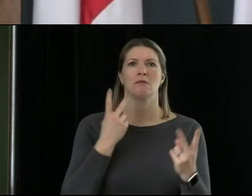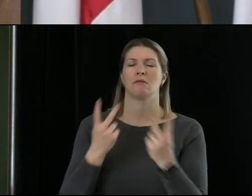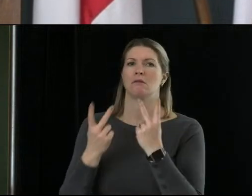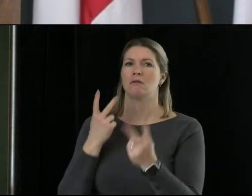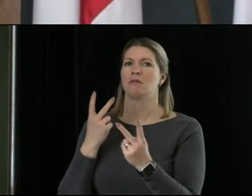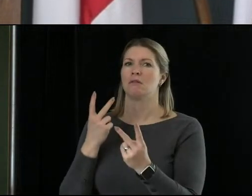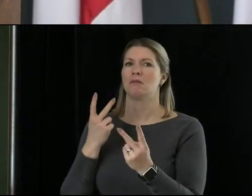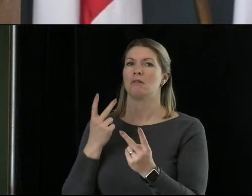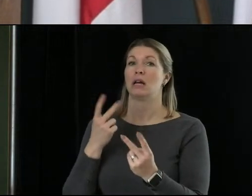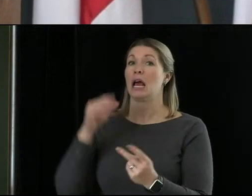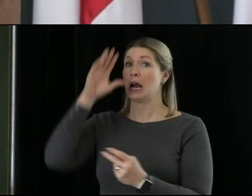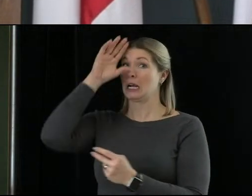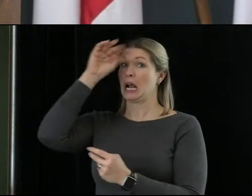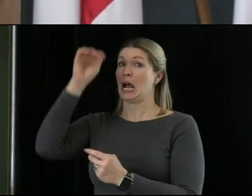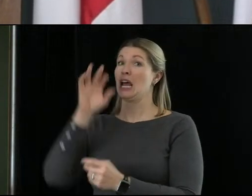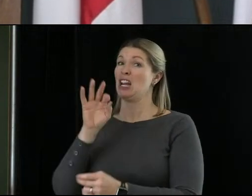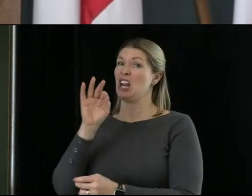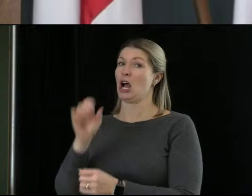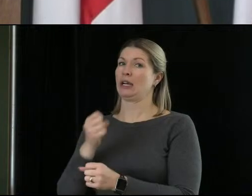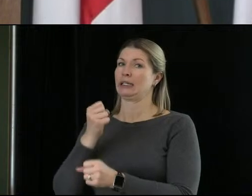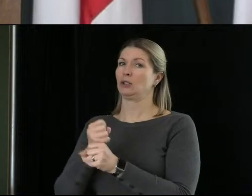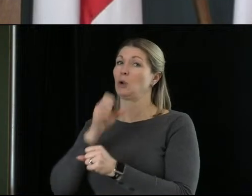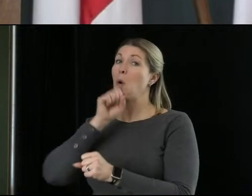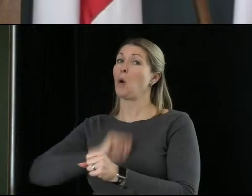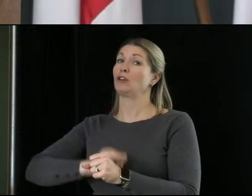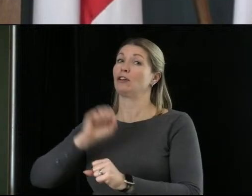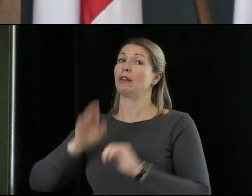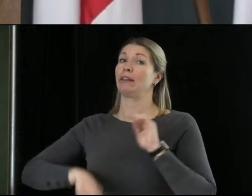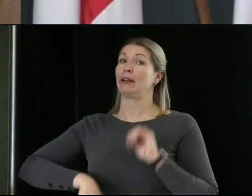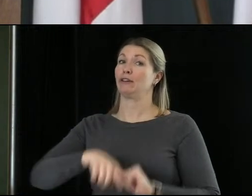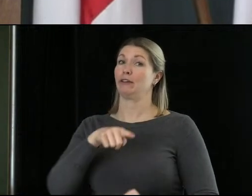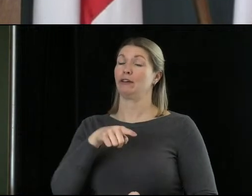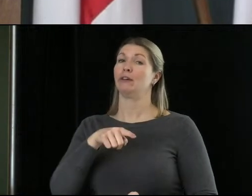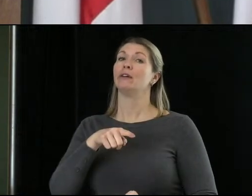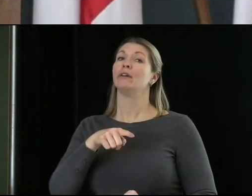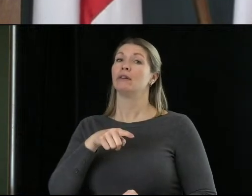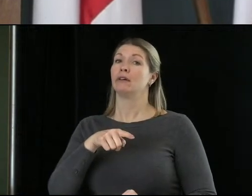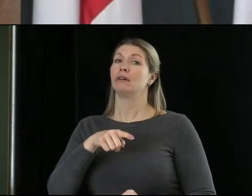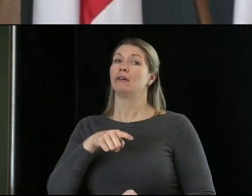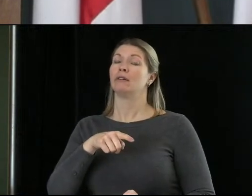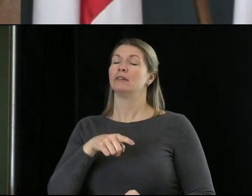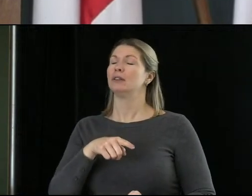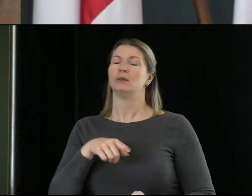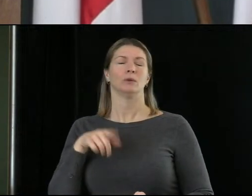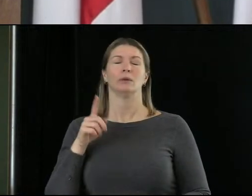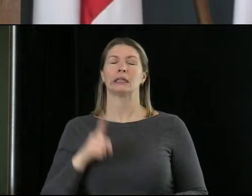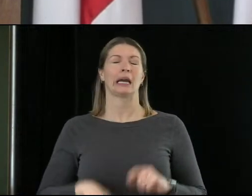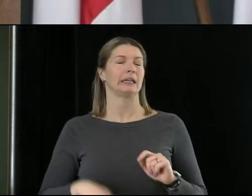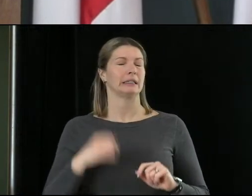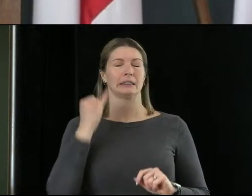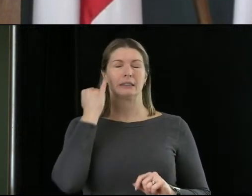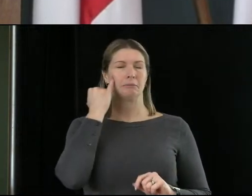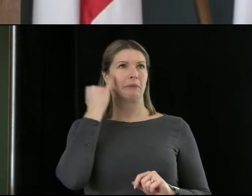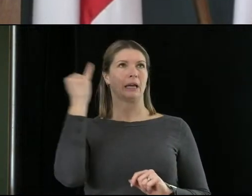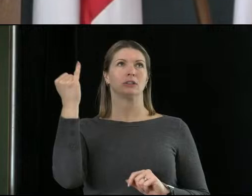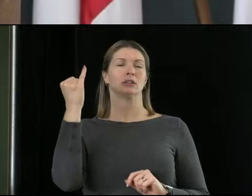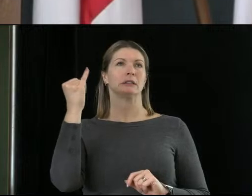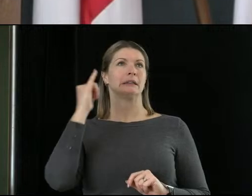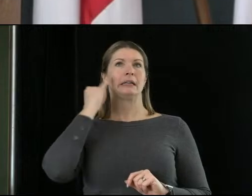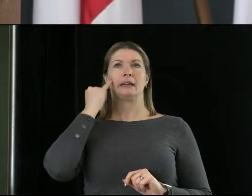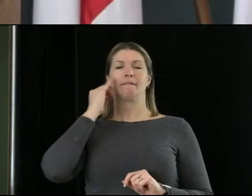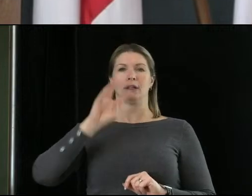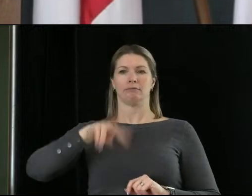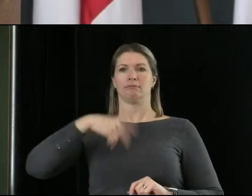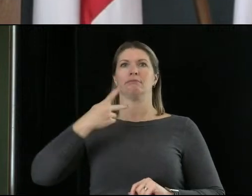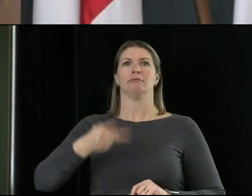years older than Julianne. You cannot imagine what our family has gone through and is still going